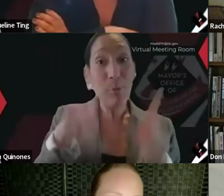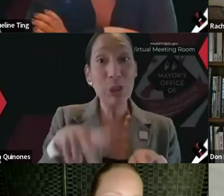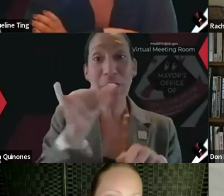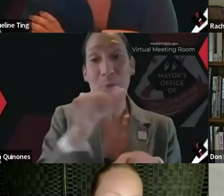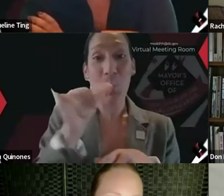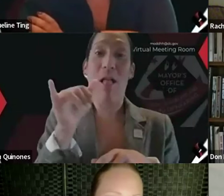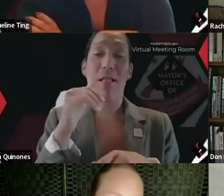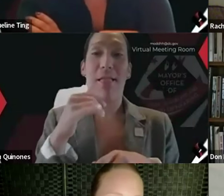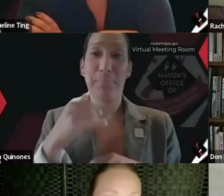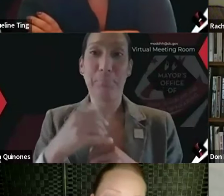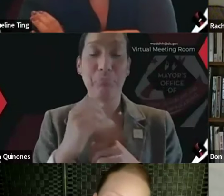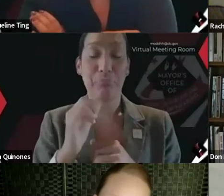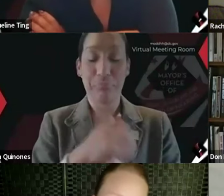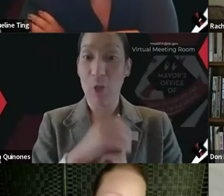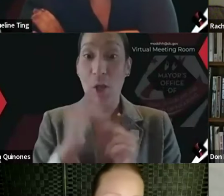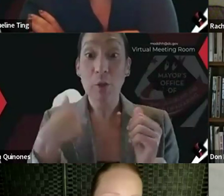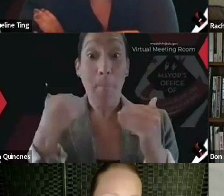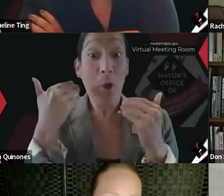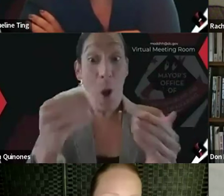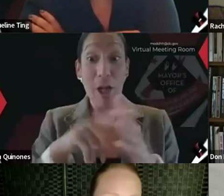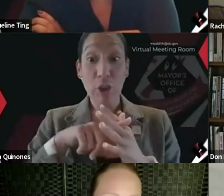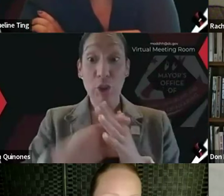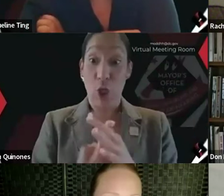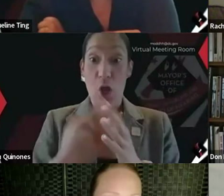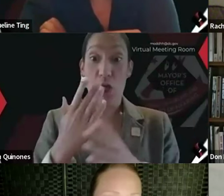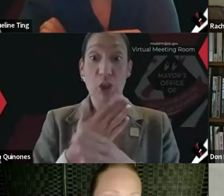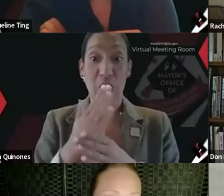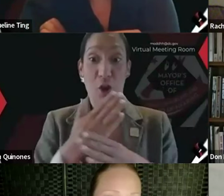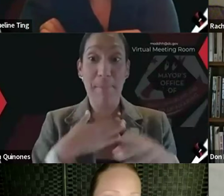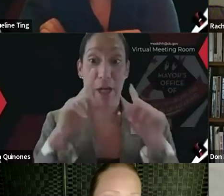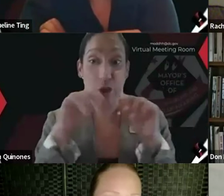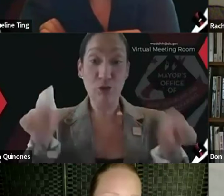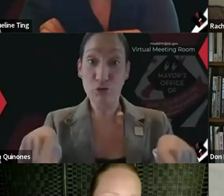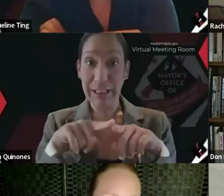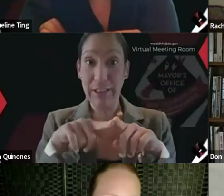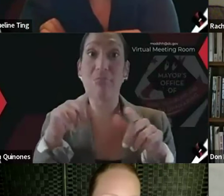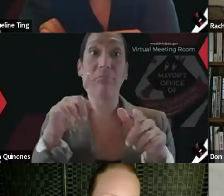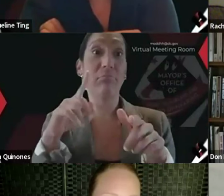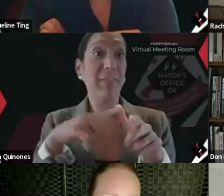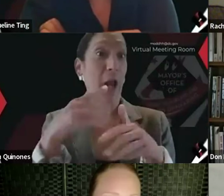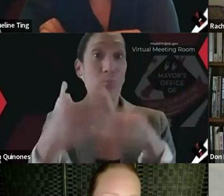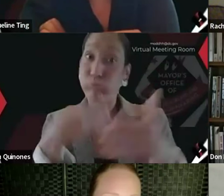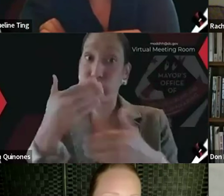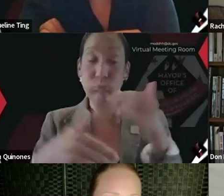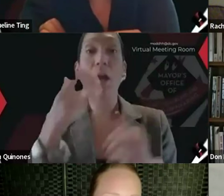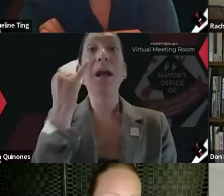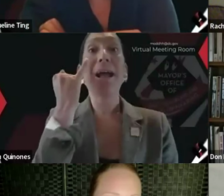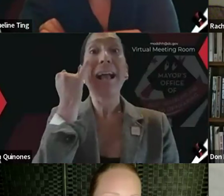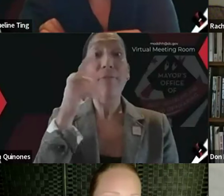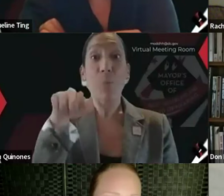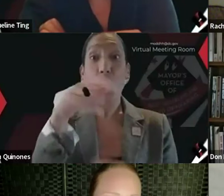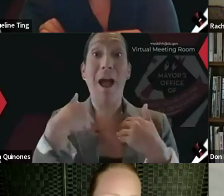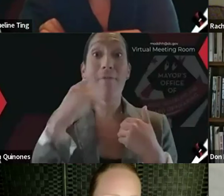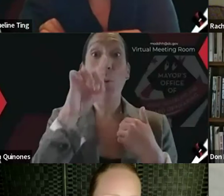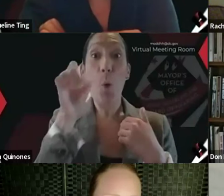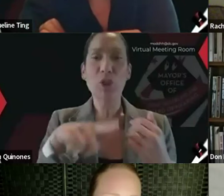to collaborate a little bit more later on, maybe in person as well. So I'm gonna go ahead and start my screen share, and